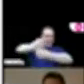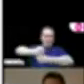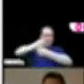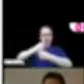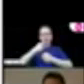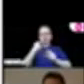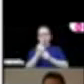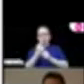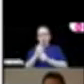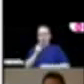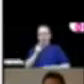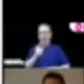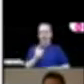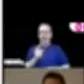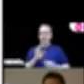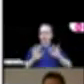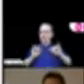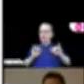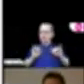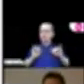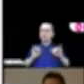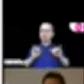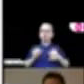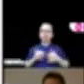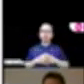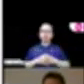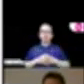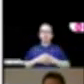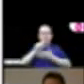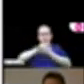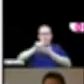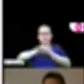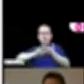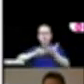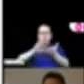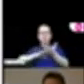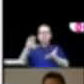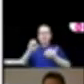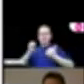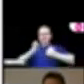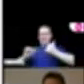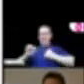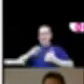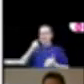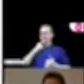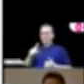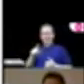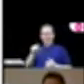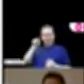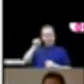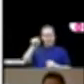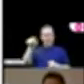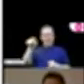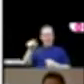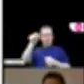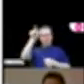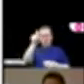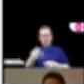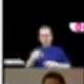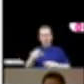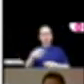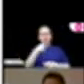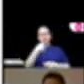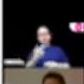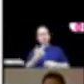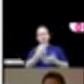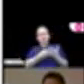fight. People wrote to Manchester Pride asking that such people should not be booked for